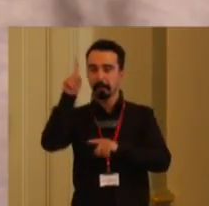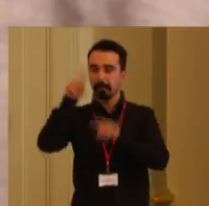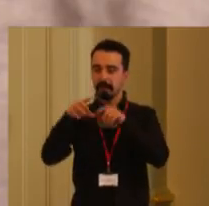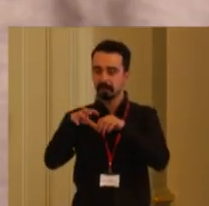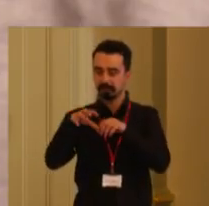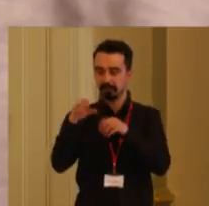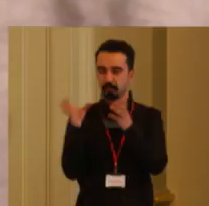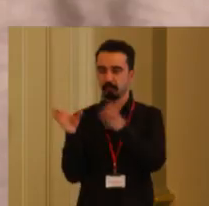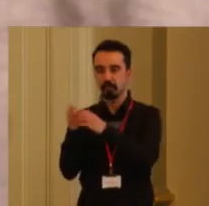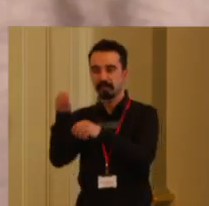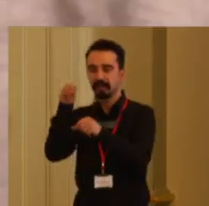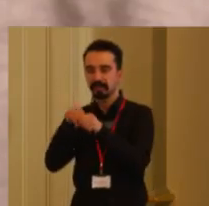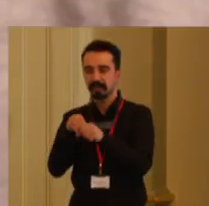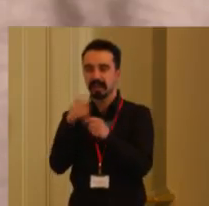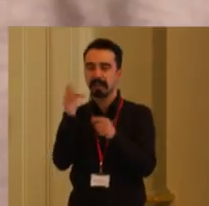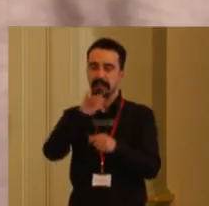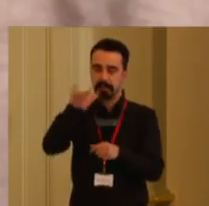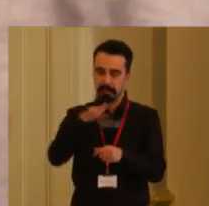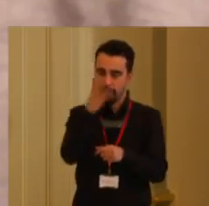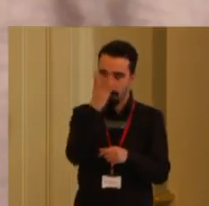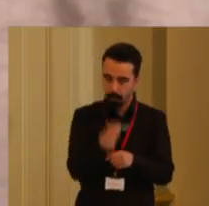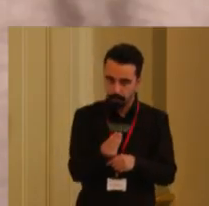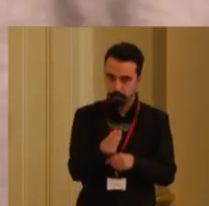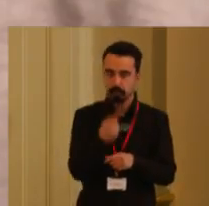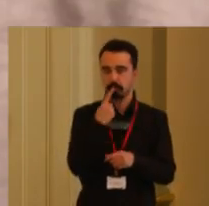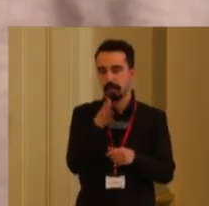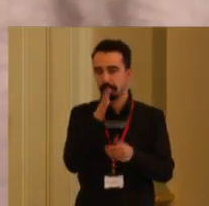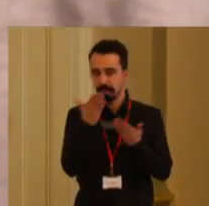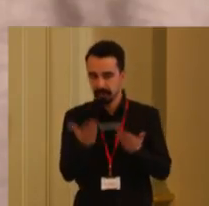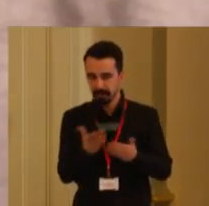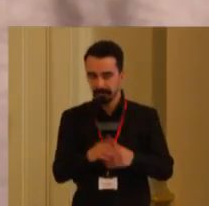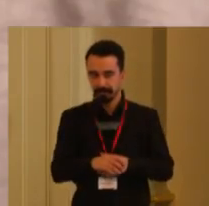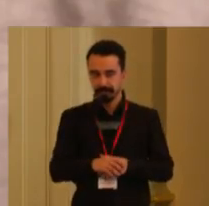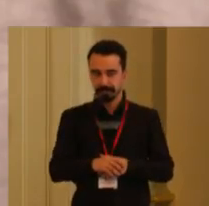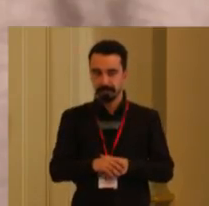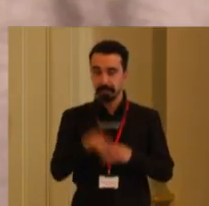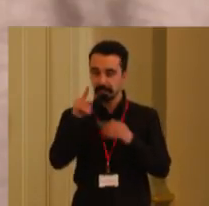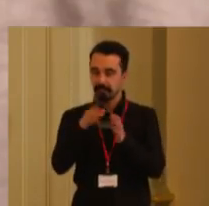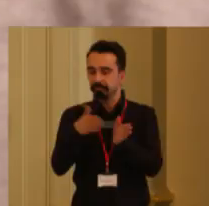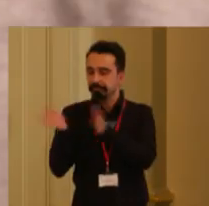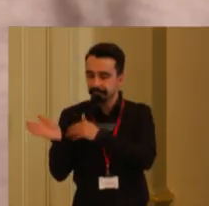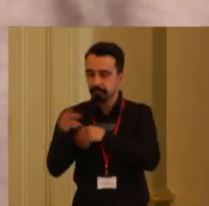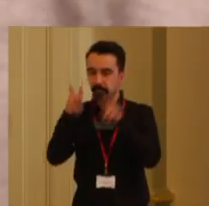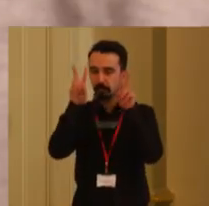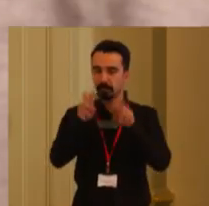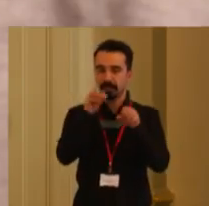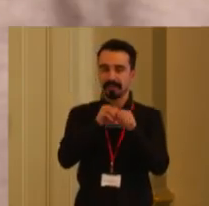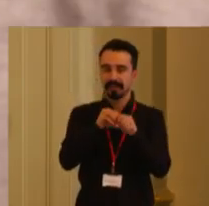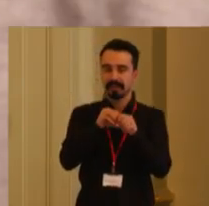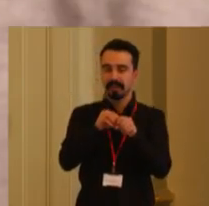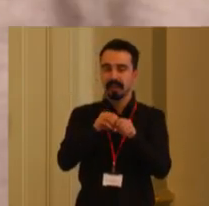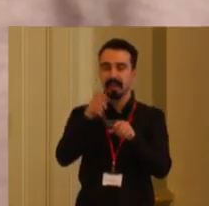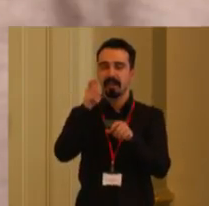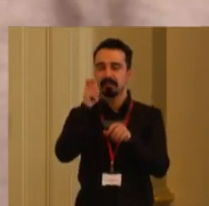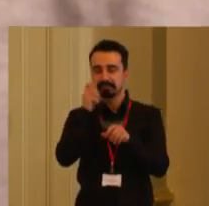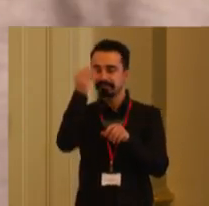comes to future perspective. I would say one topic that emerges is